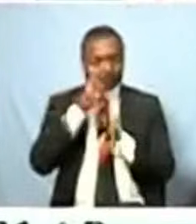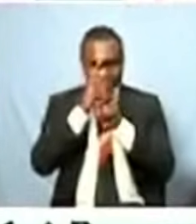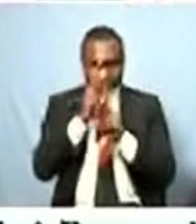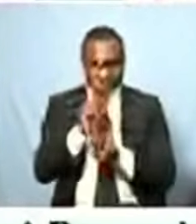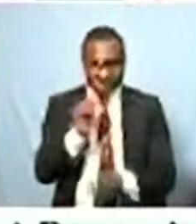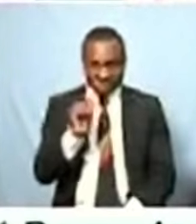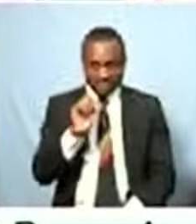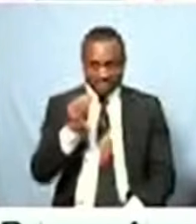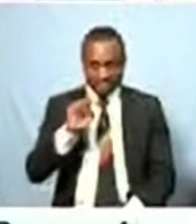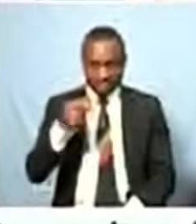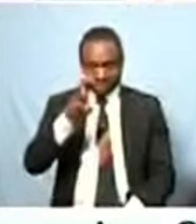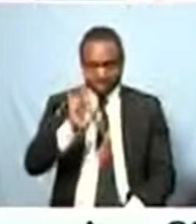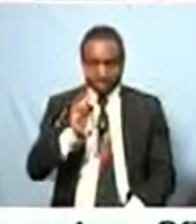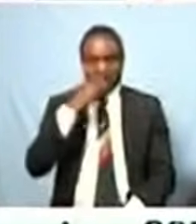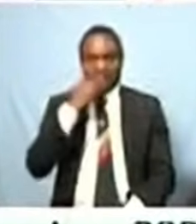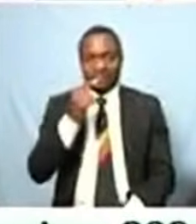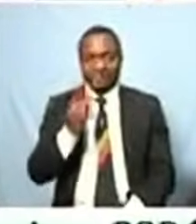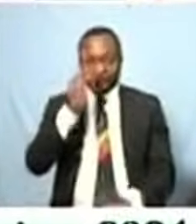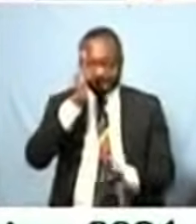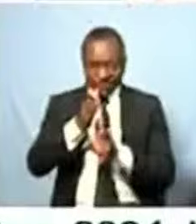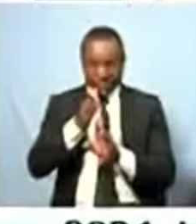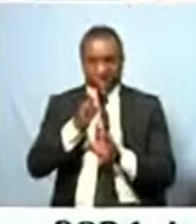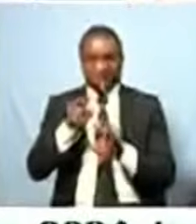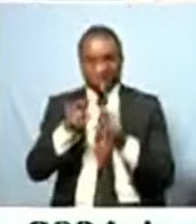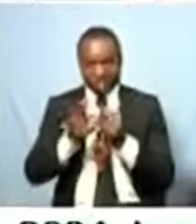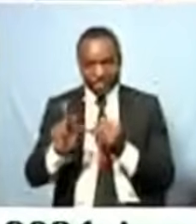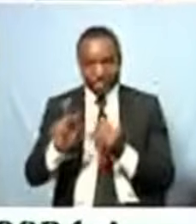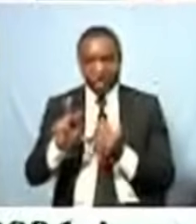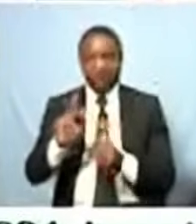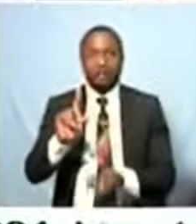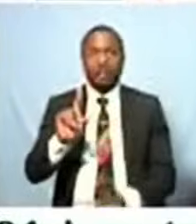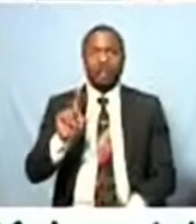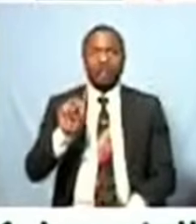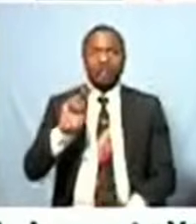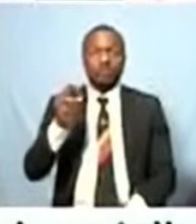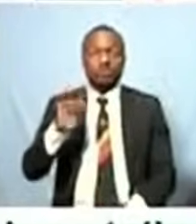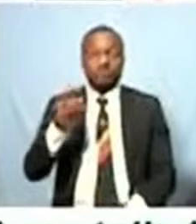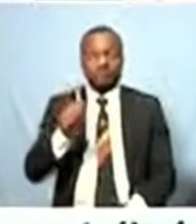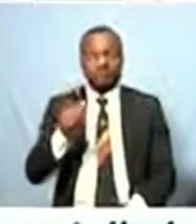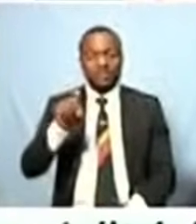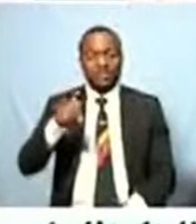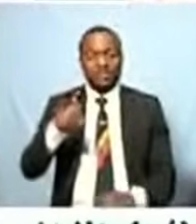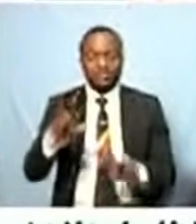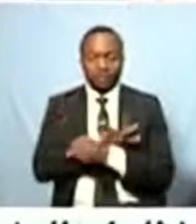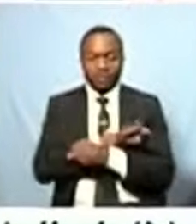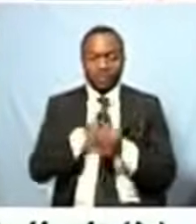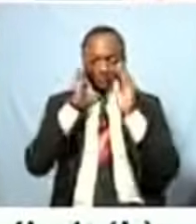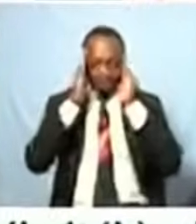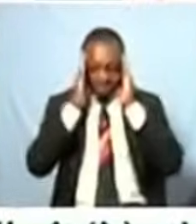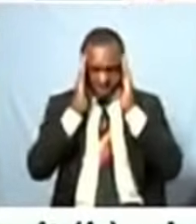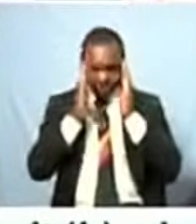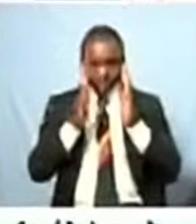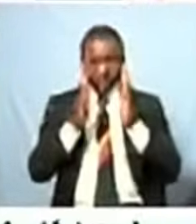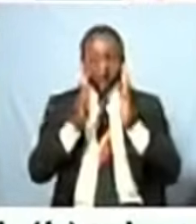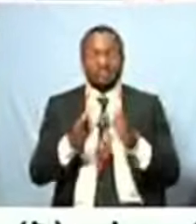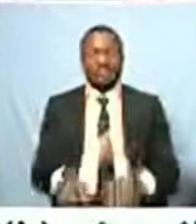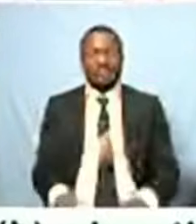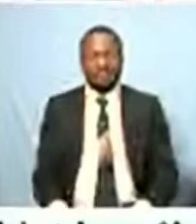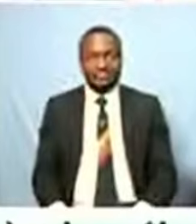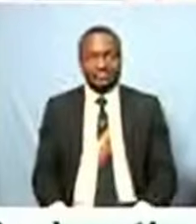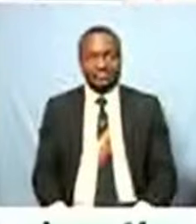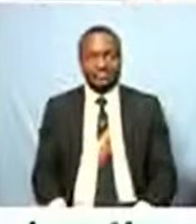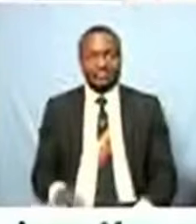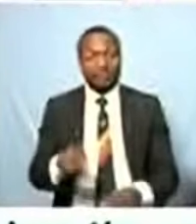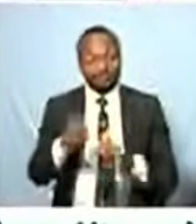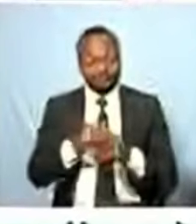that there's a particular section, Bulongwa to Twingi, that requires extra attention. The way I work is as soon